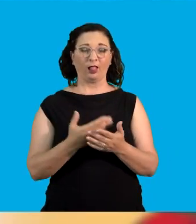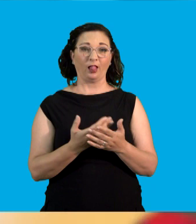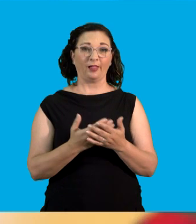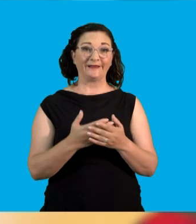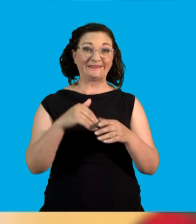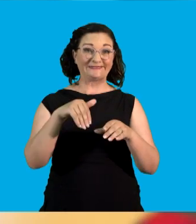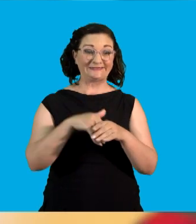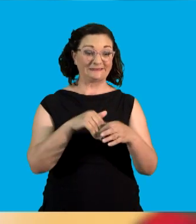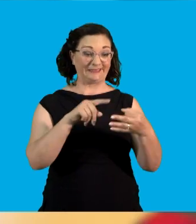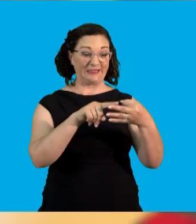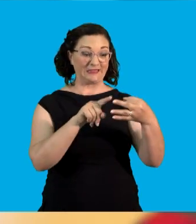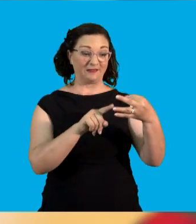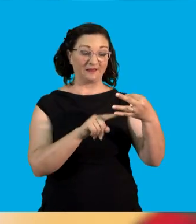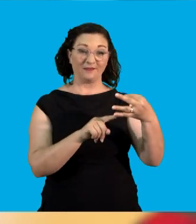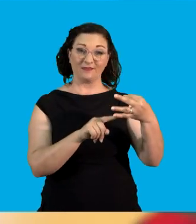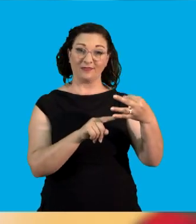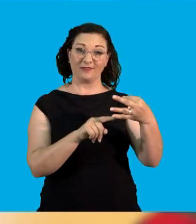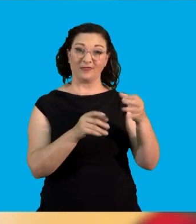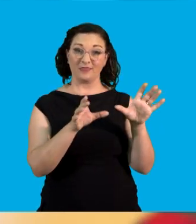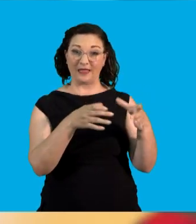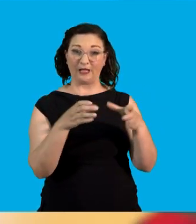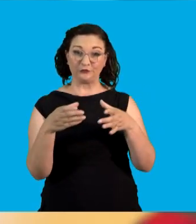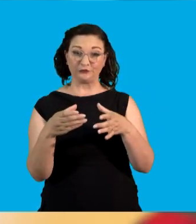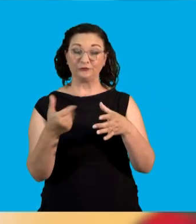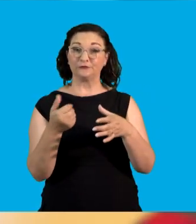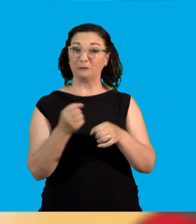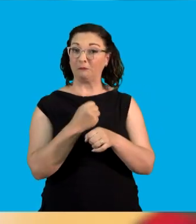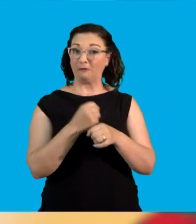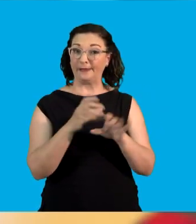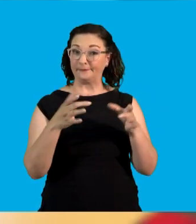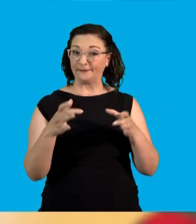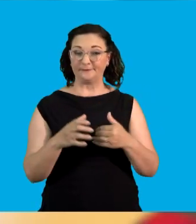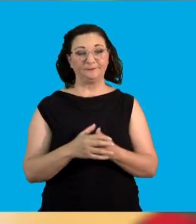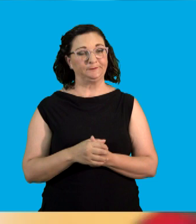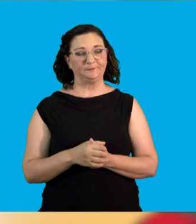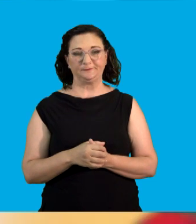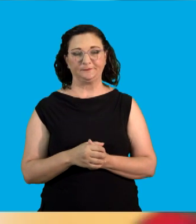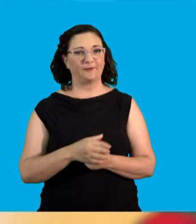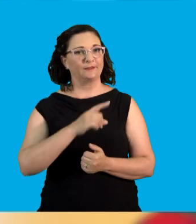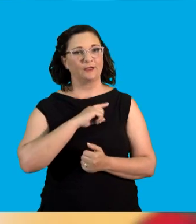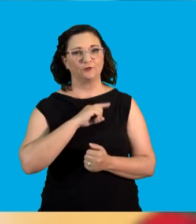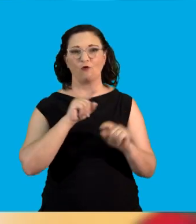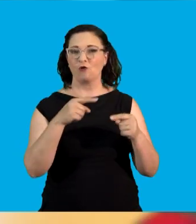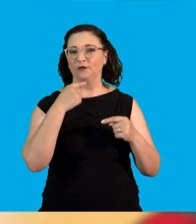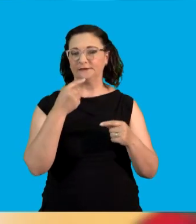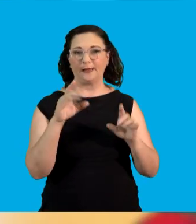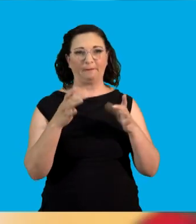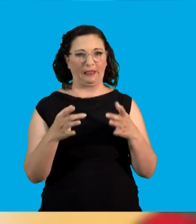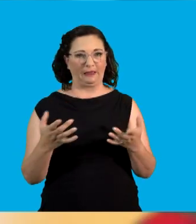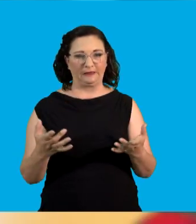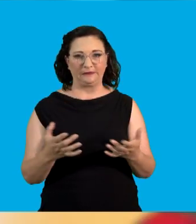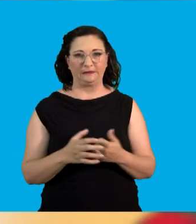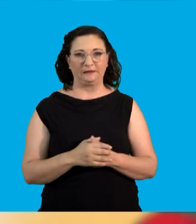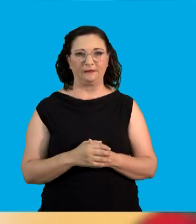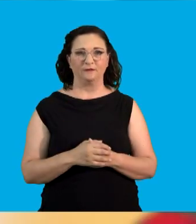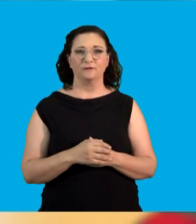in the three categories that makes an object a planet, they cannot be referred to as planets. And they further cannot